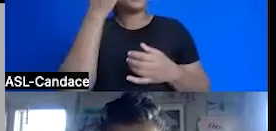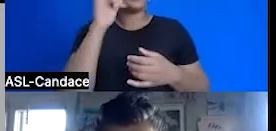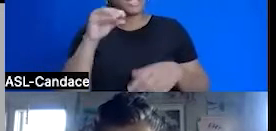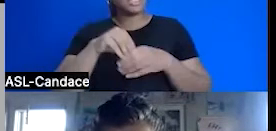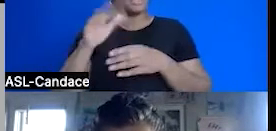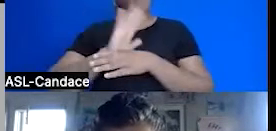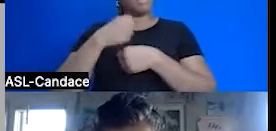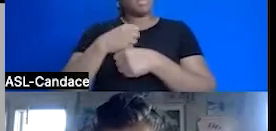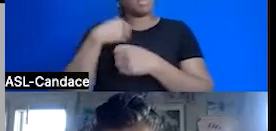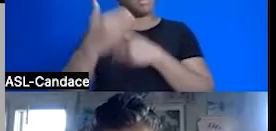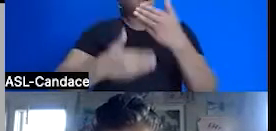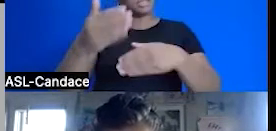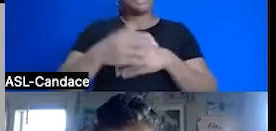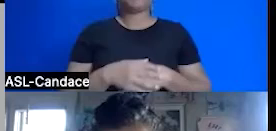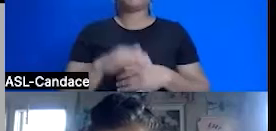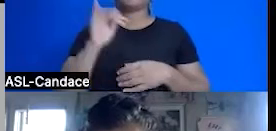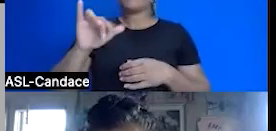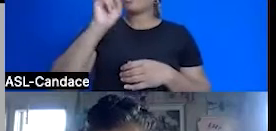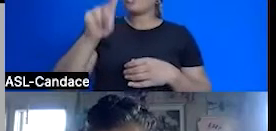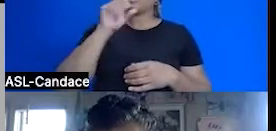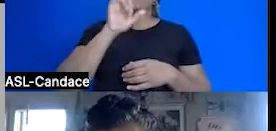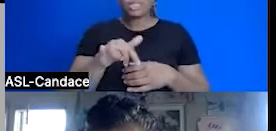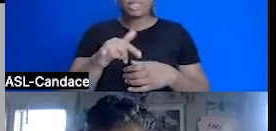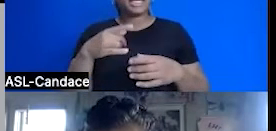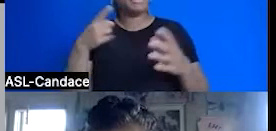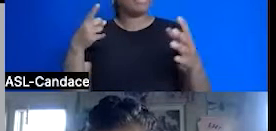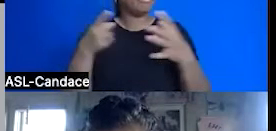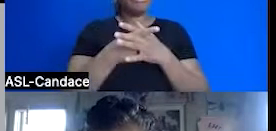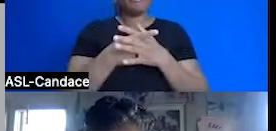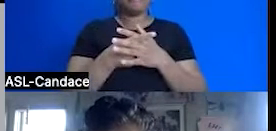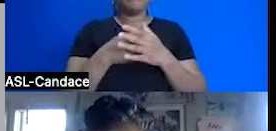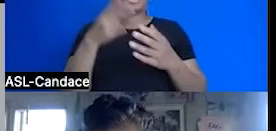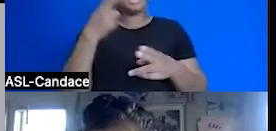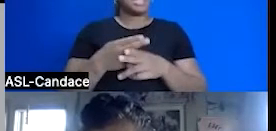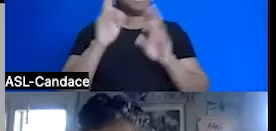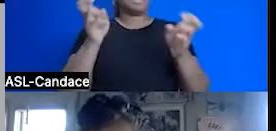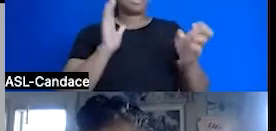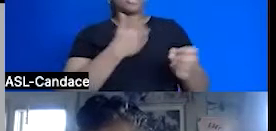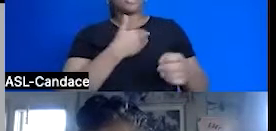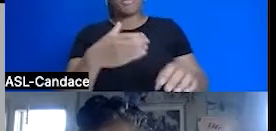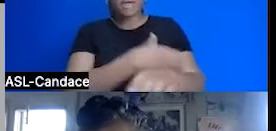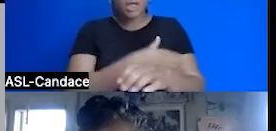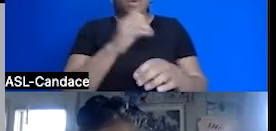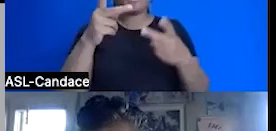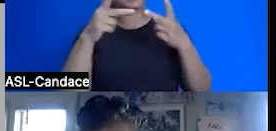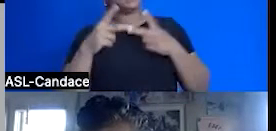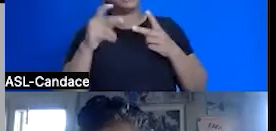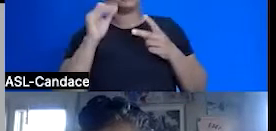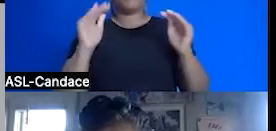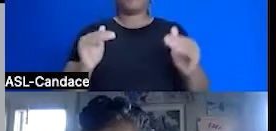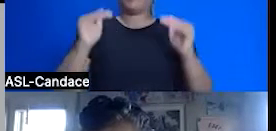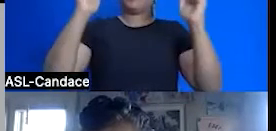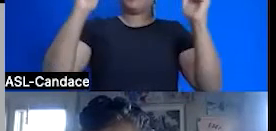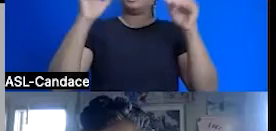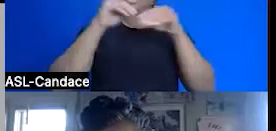this question really gets to the core of naming and addressing our power and positions of privilege in society, and